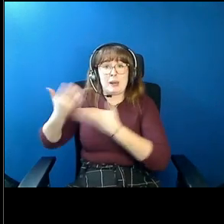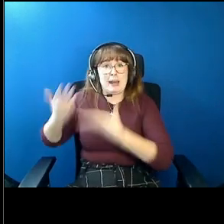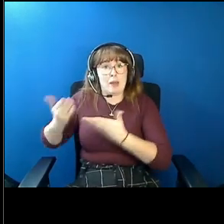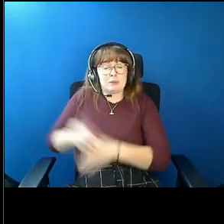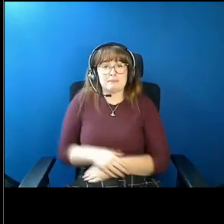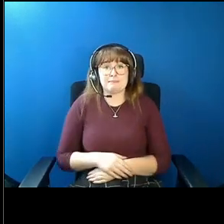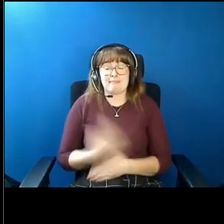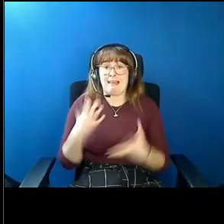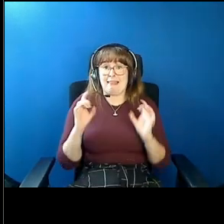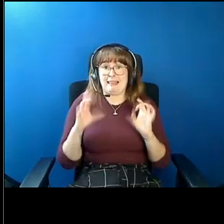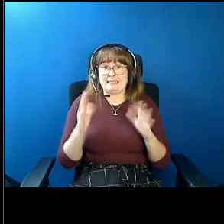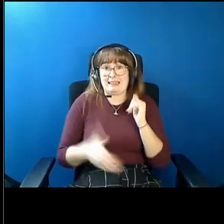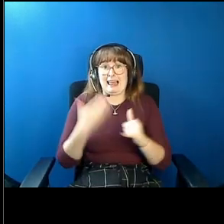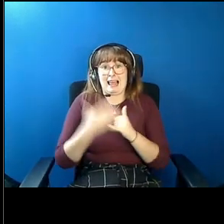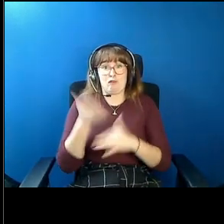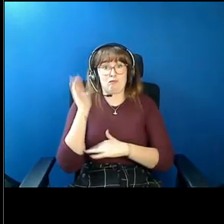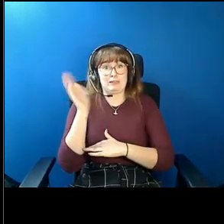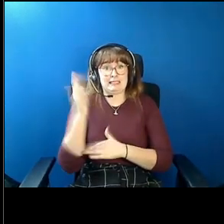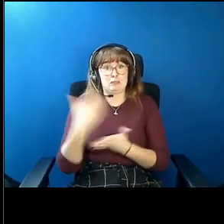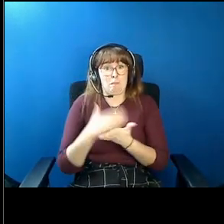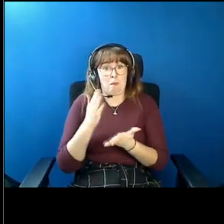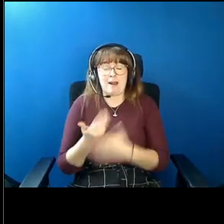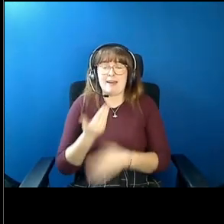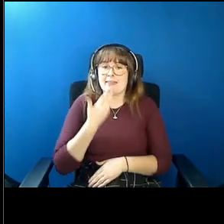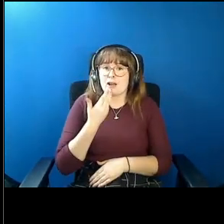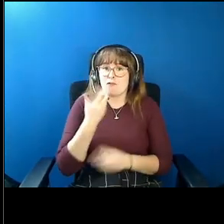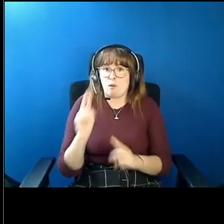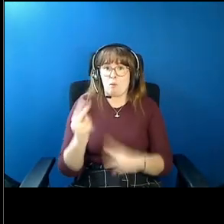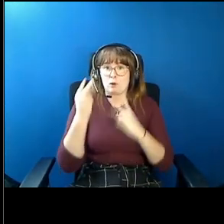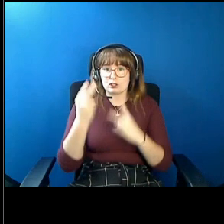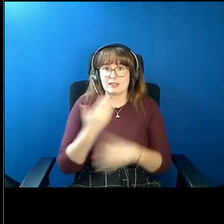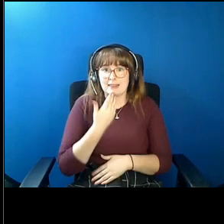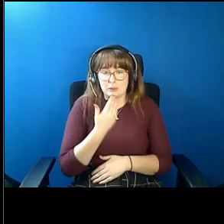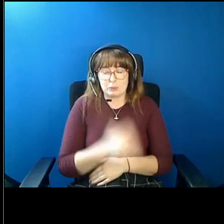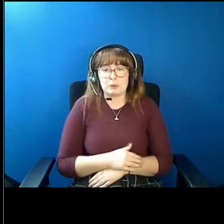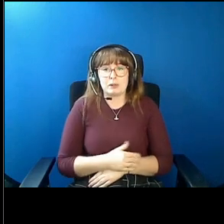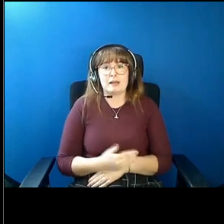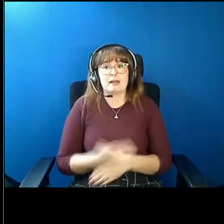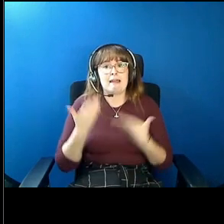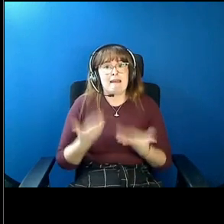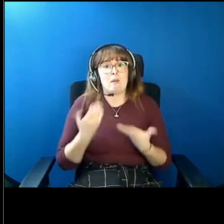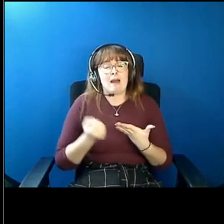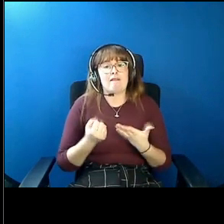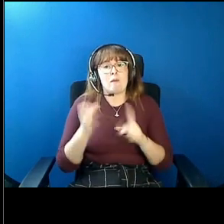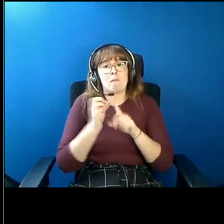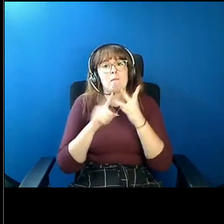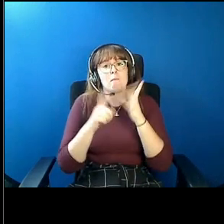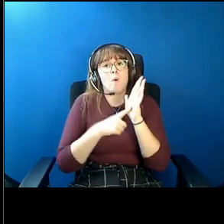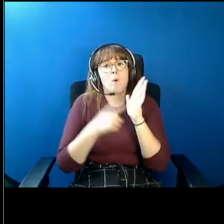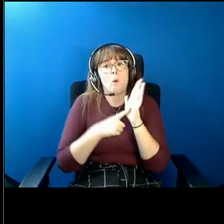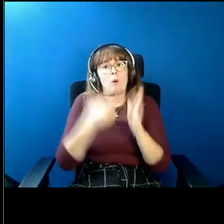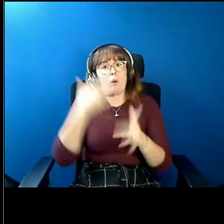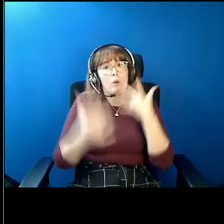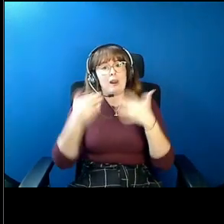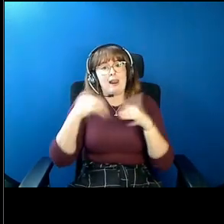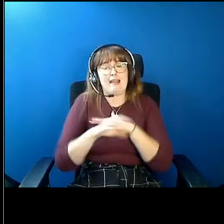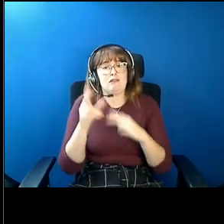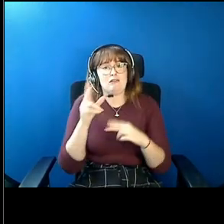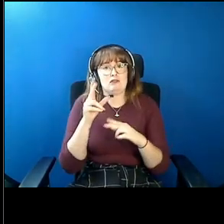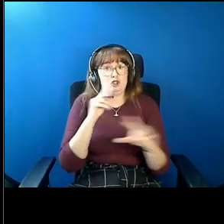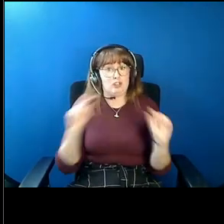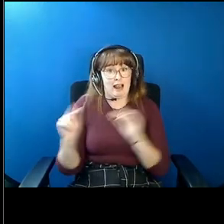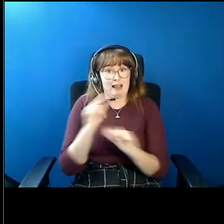our presentation section. Thank you so much for your time. We're going to put a poll, I believe, into the chat now. So if I